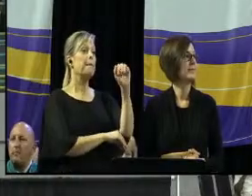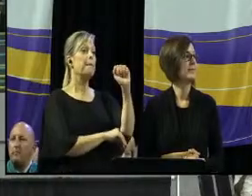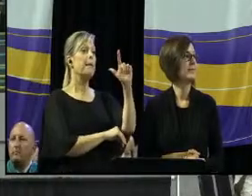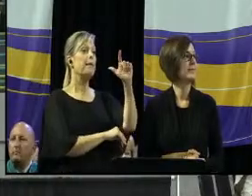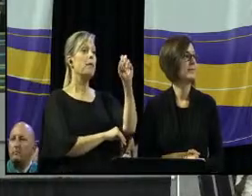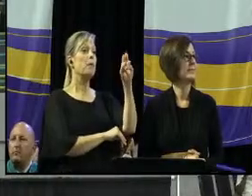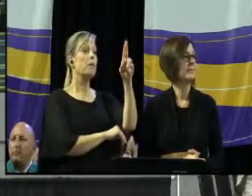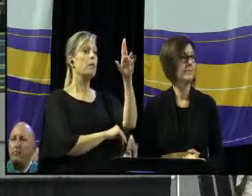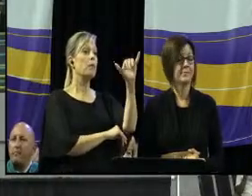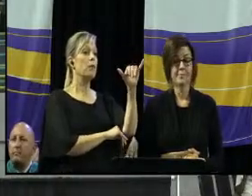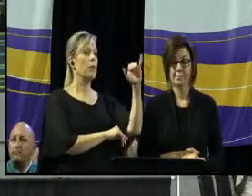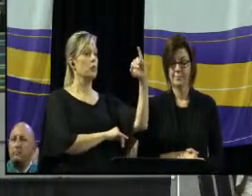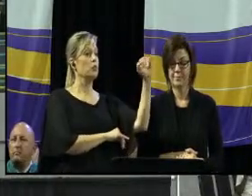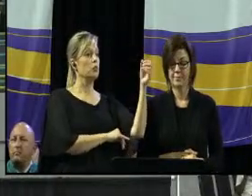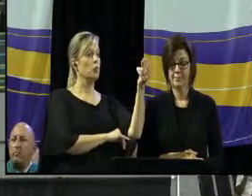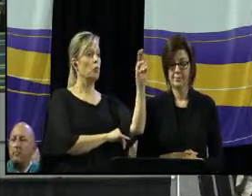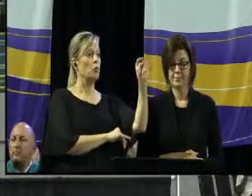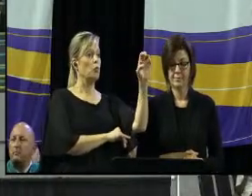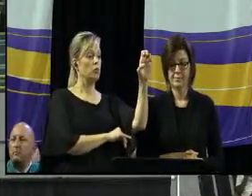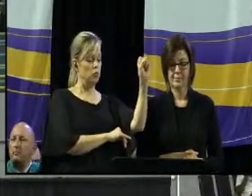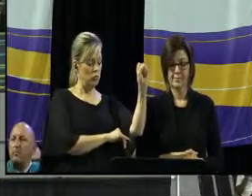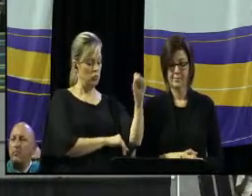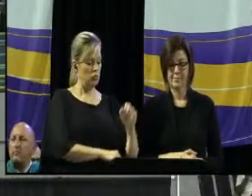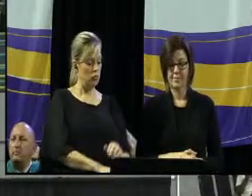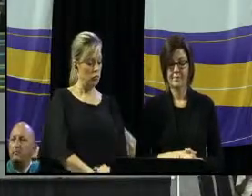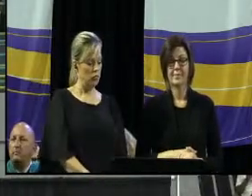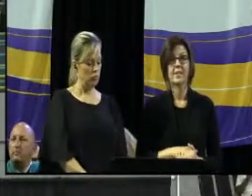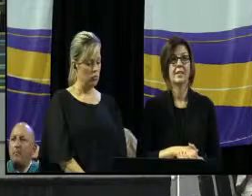Mallory Lauren Jones.